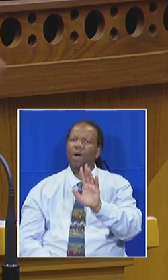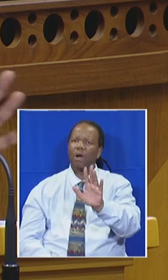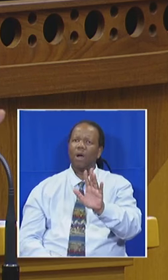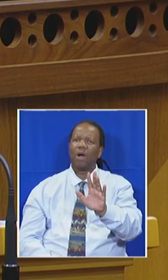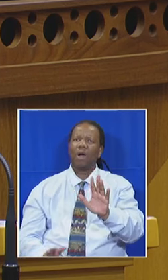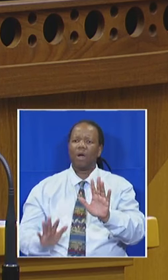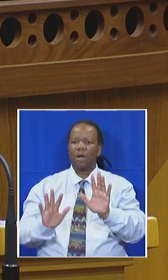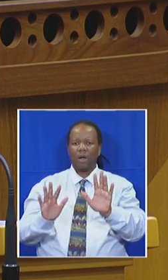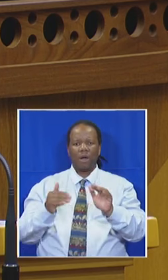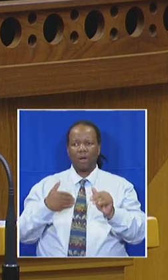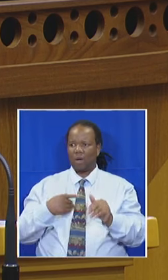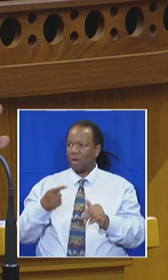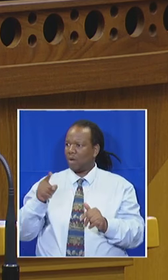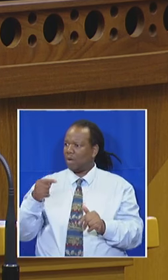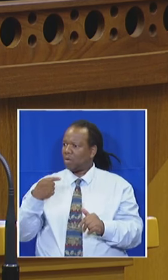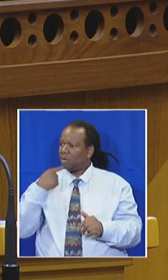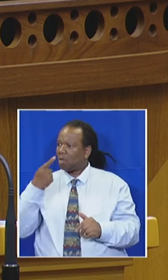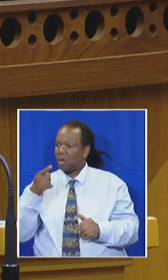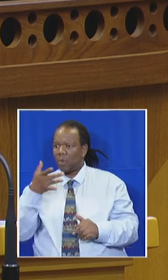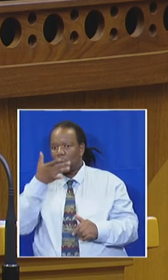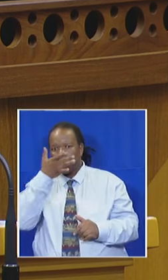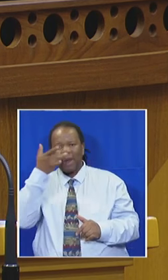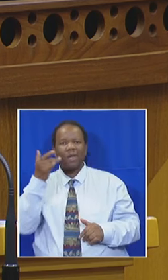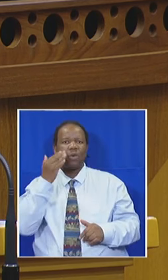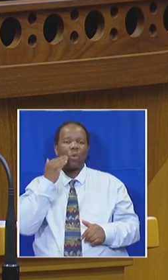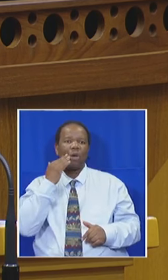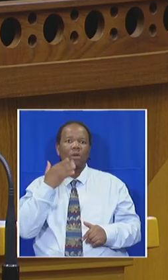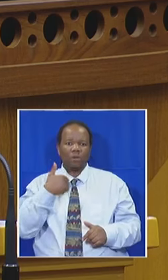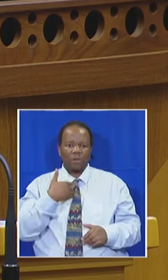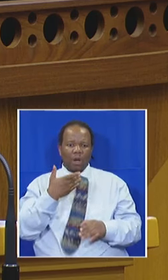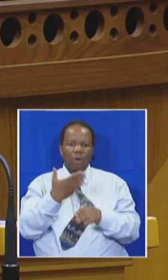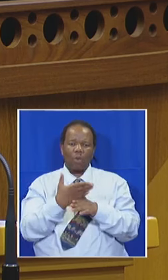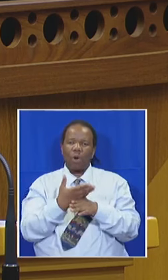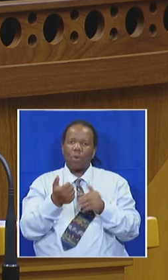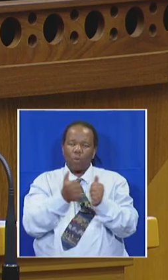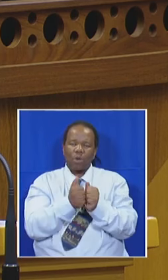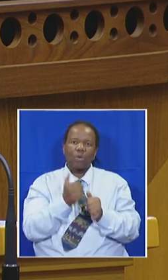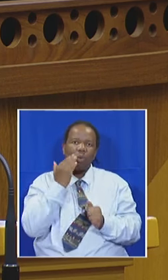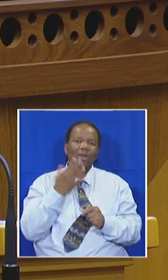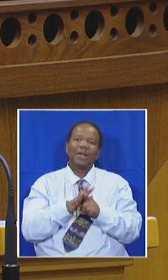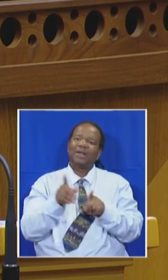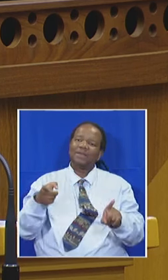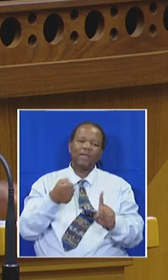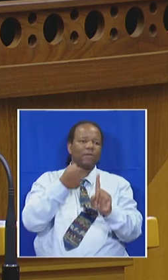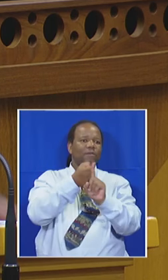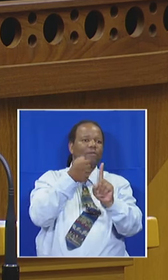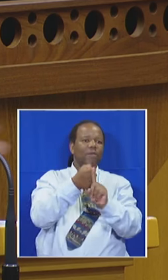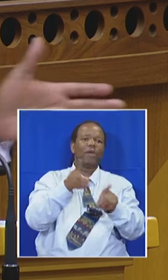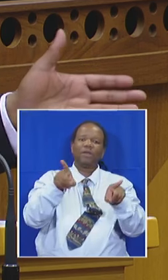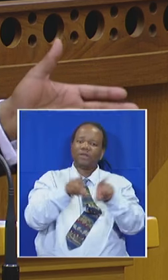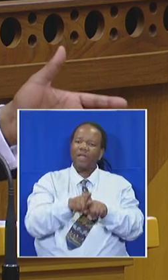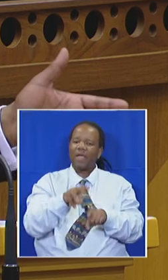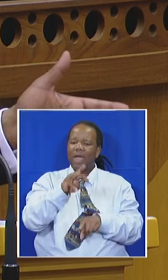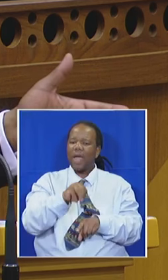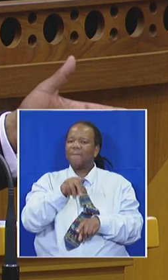it was not true. It's not true. I've worked with the whites. There were whites who were in the struggle, were in the trenches together. I've